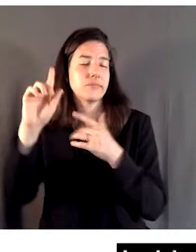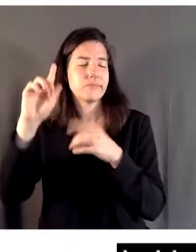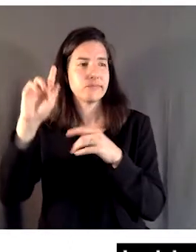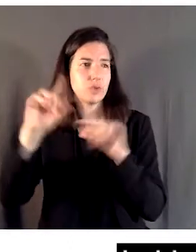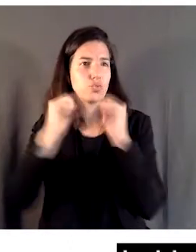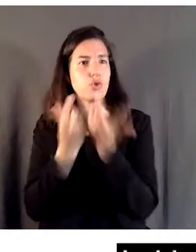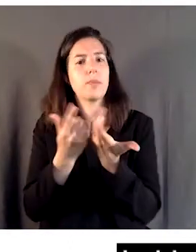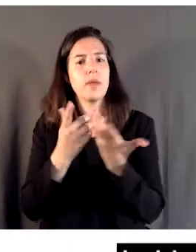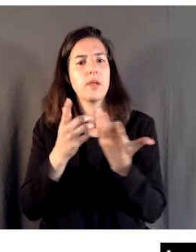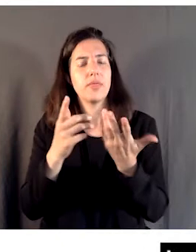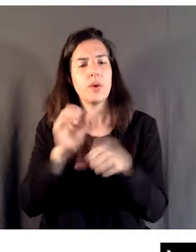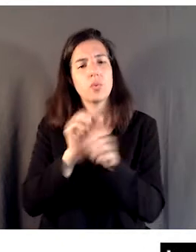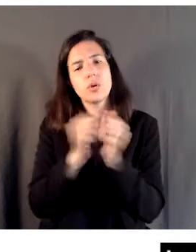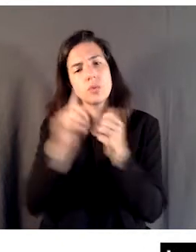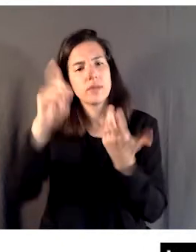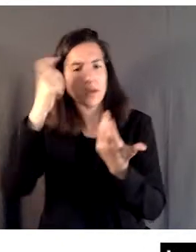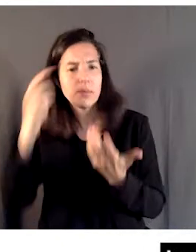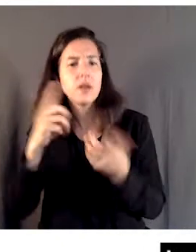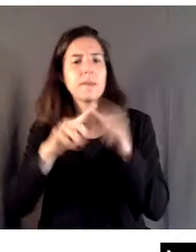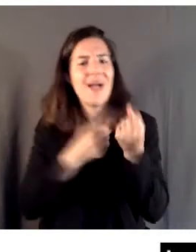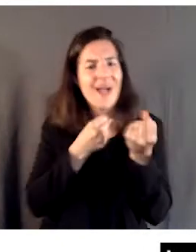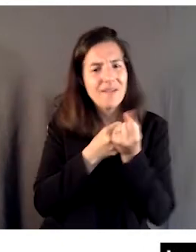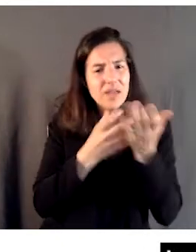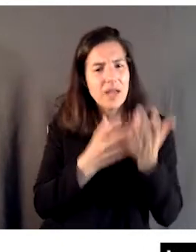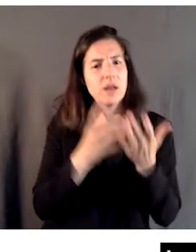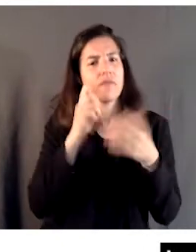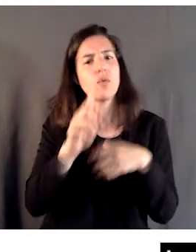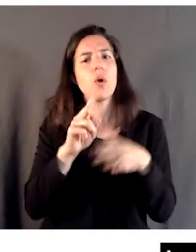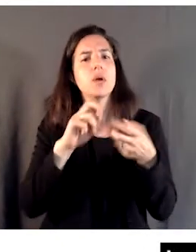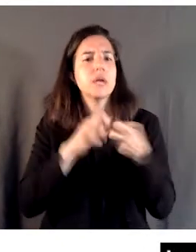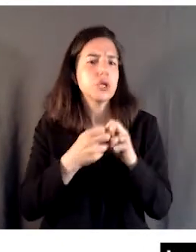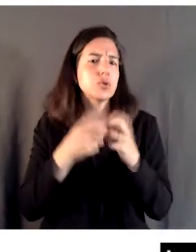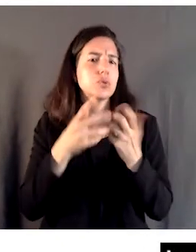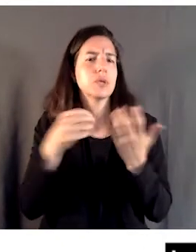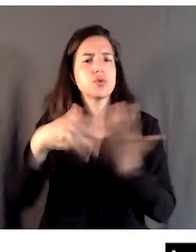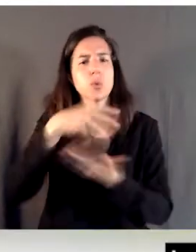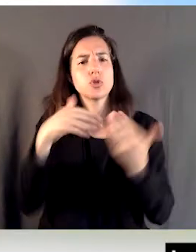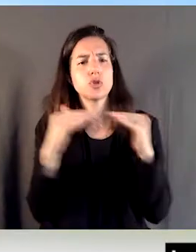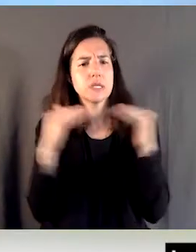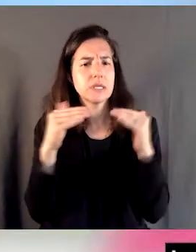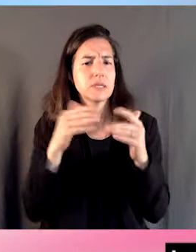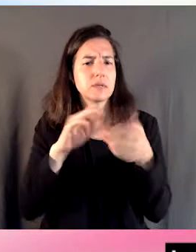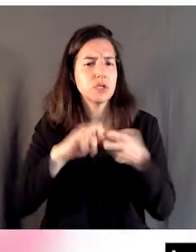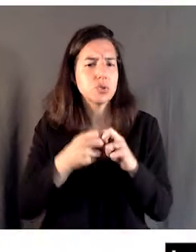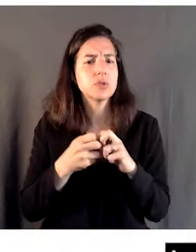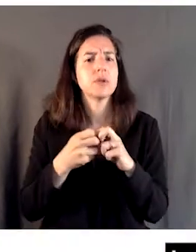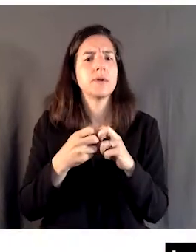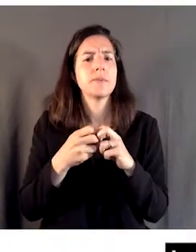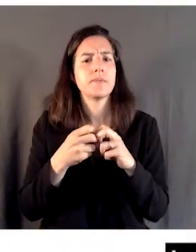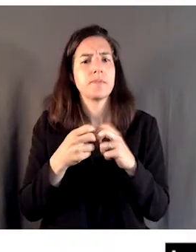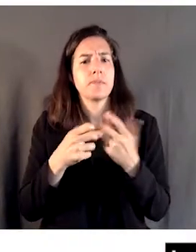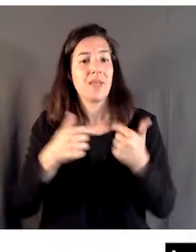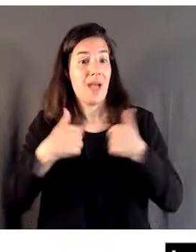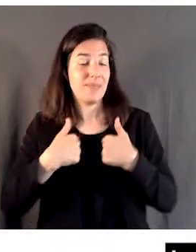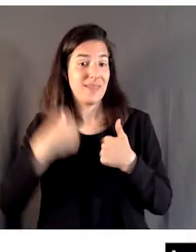government, police, etc., but advocating for issues and social justice issues. And I'm the